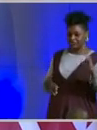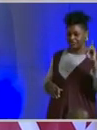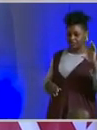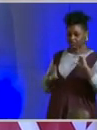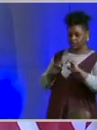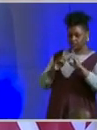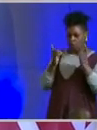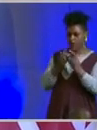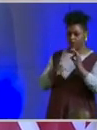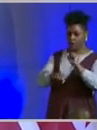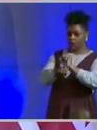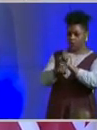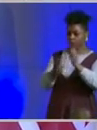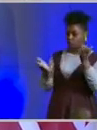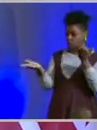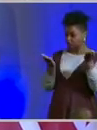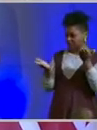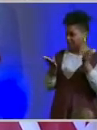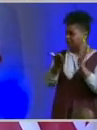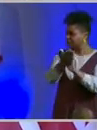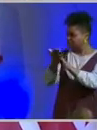of Employment Services.